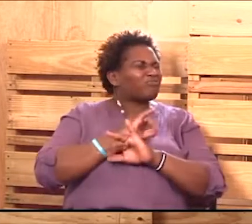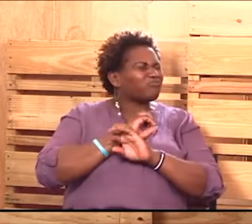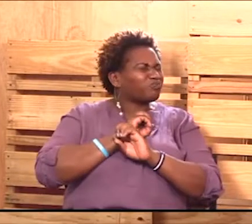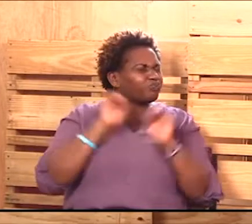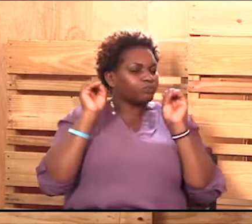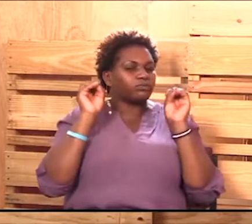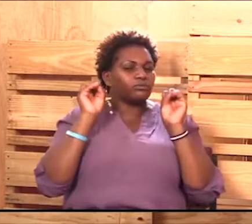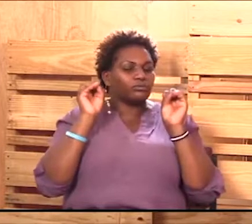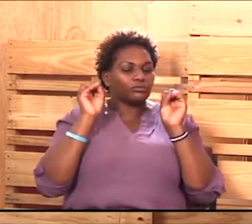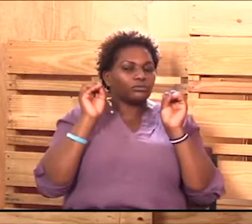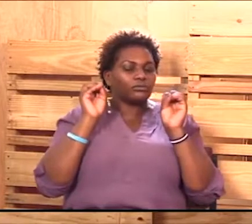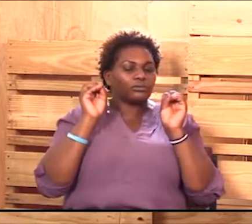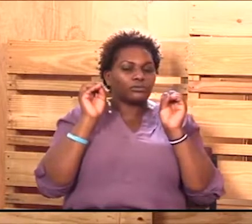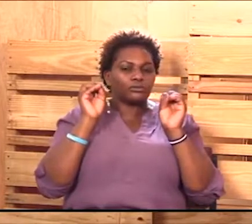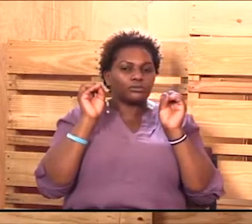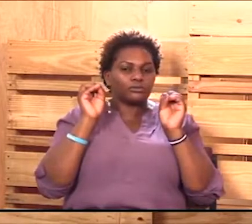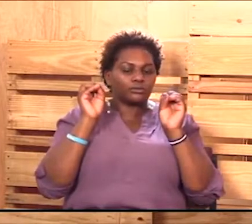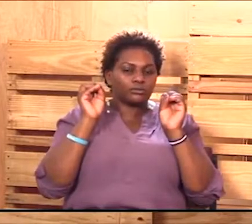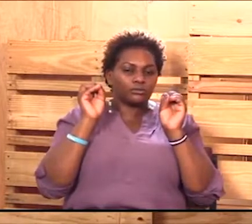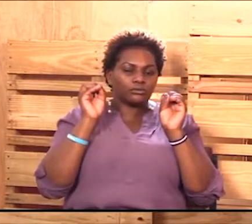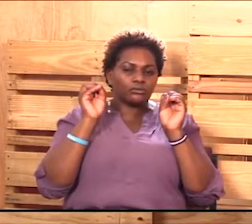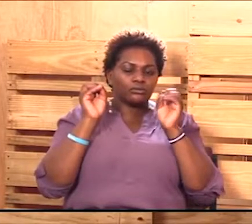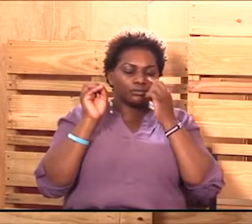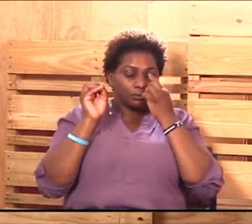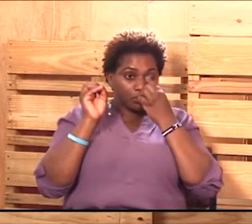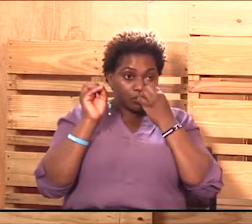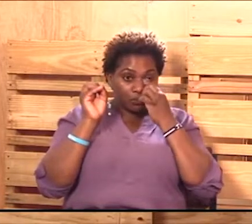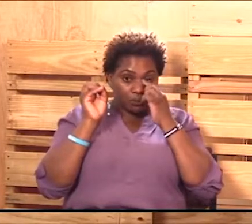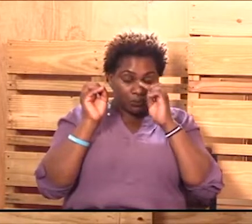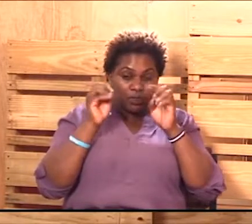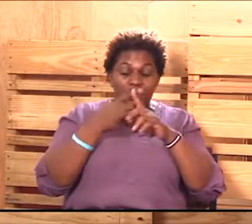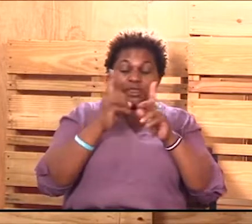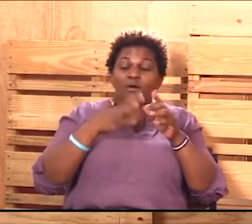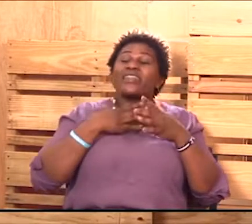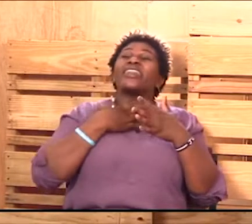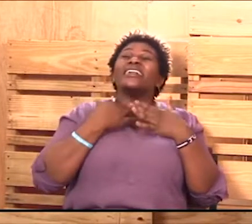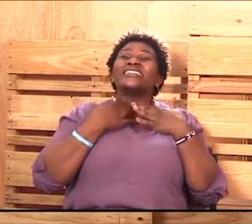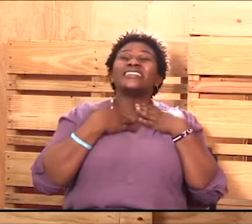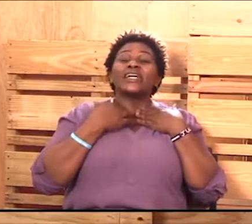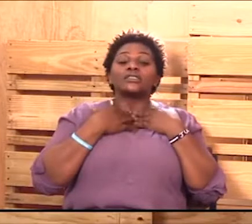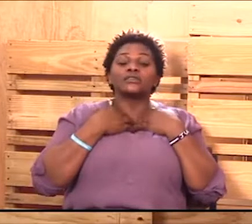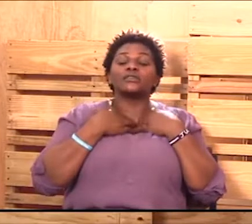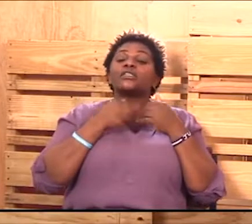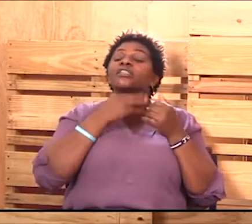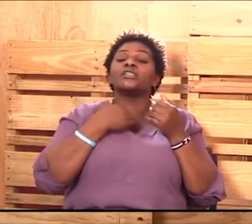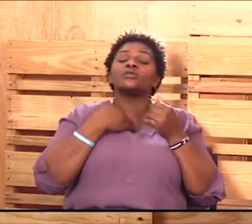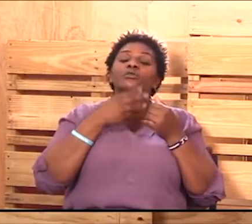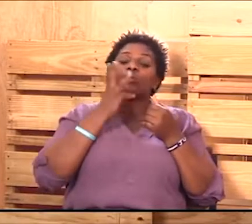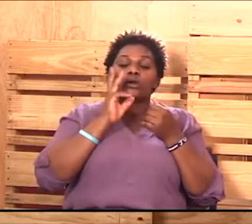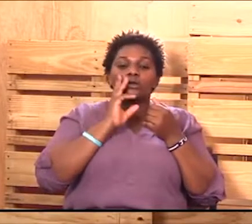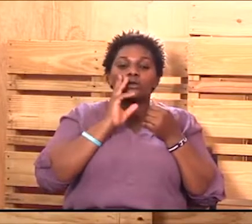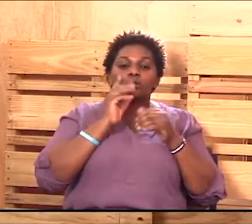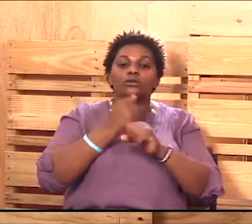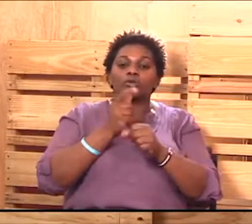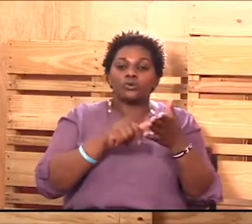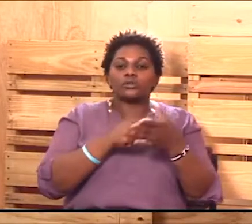was no water at all. It was a dry place. And they were thirsty, and they needed water. And what